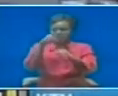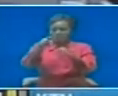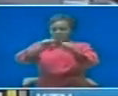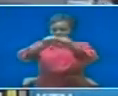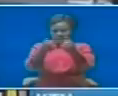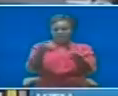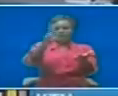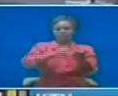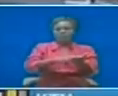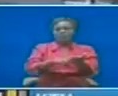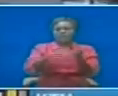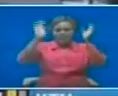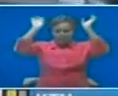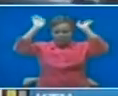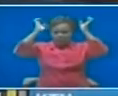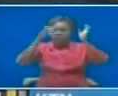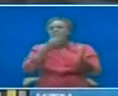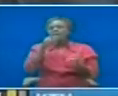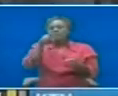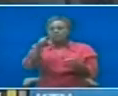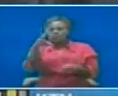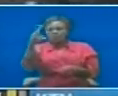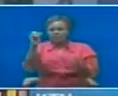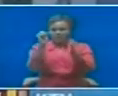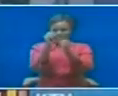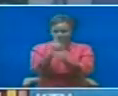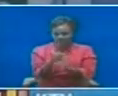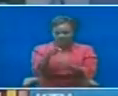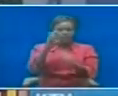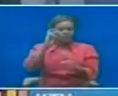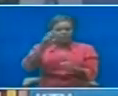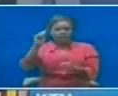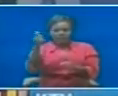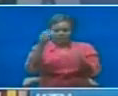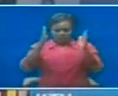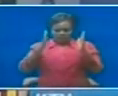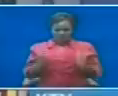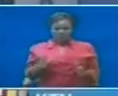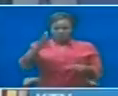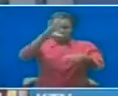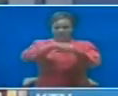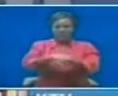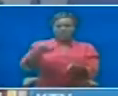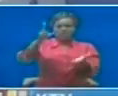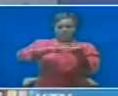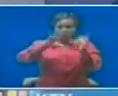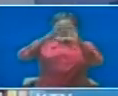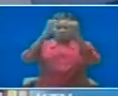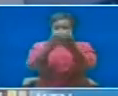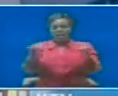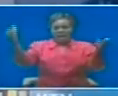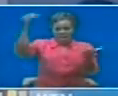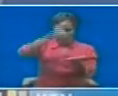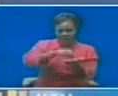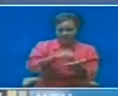broken. The Ethiopian legend painfully ran the 2011 marathon that saw Kenya's Patrick Makau improve the world record at the Berlin course yet